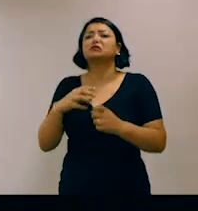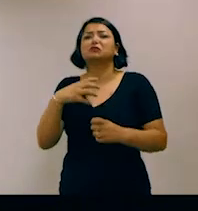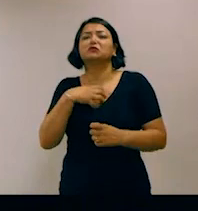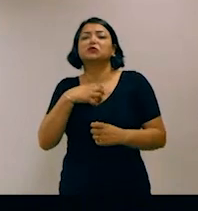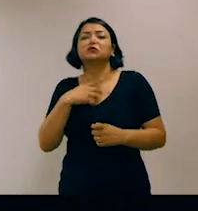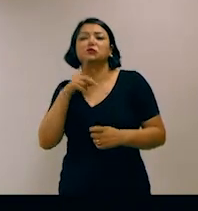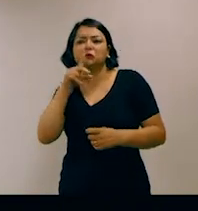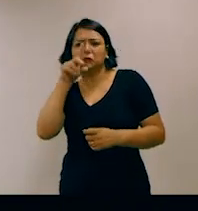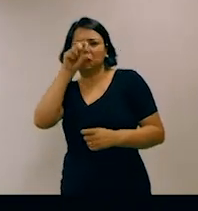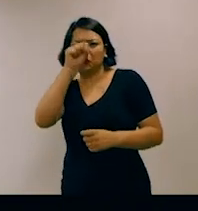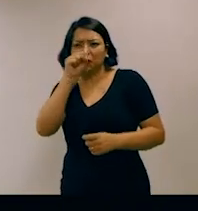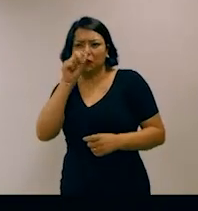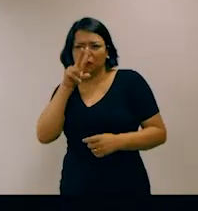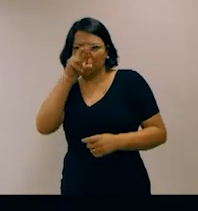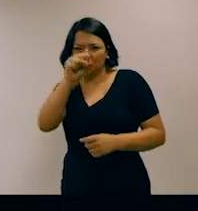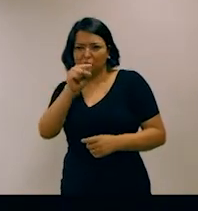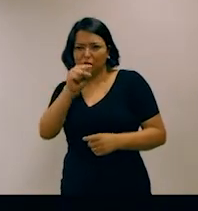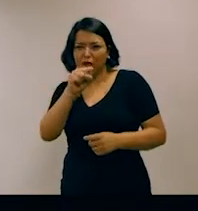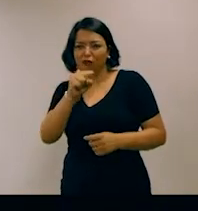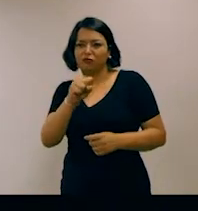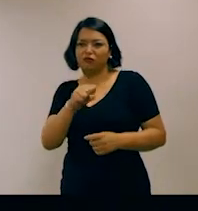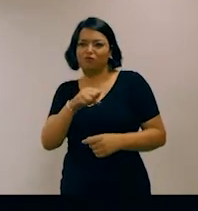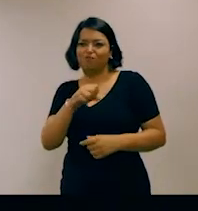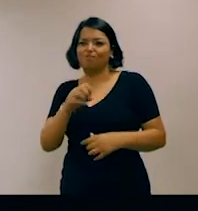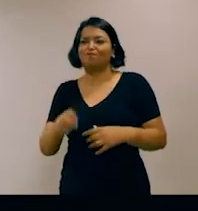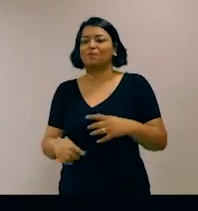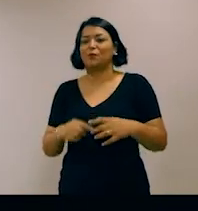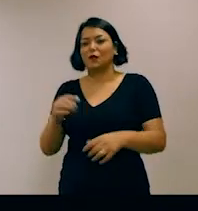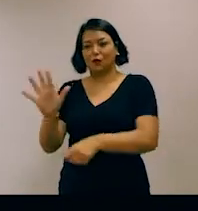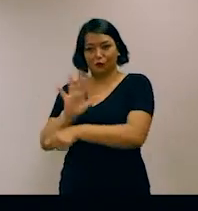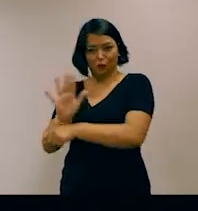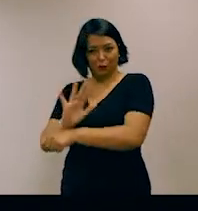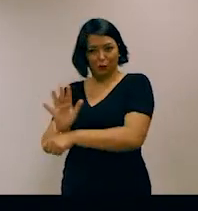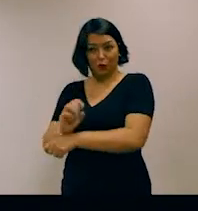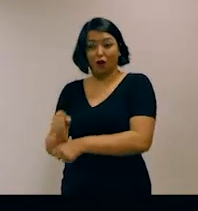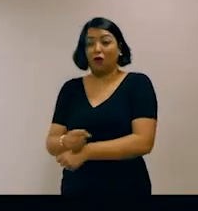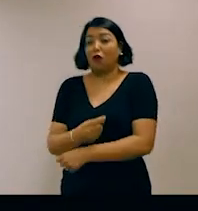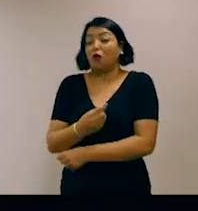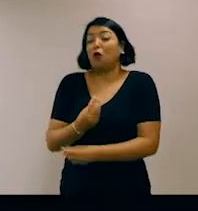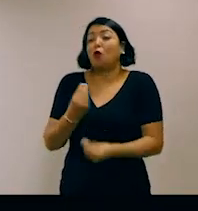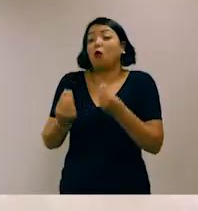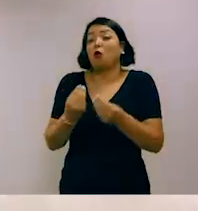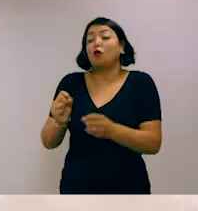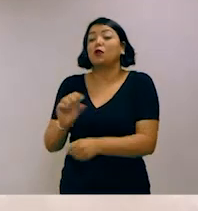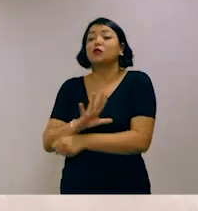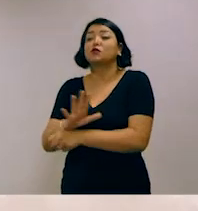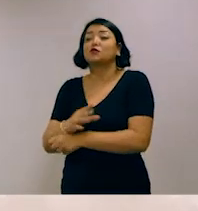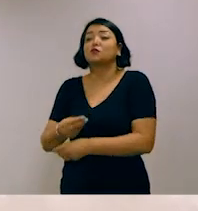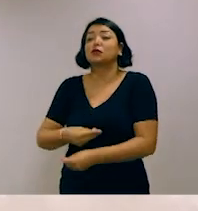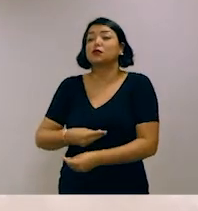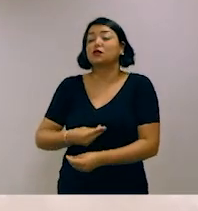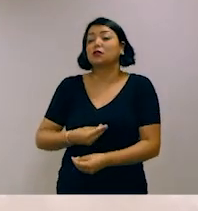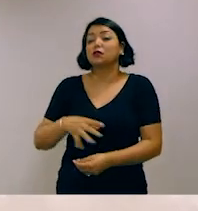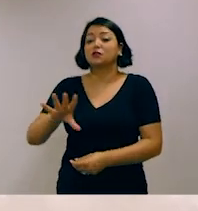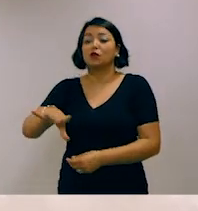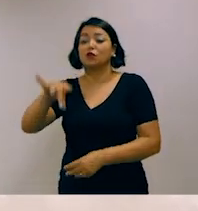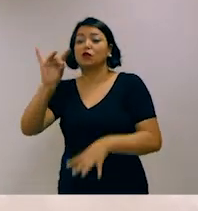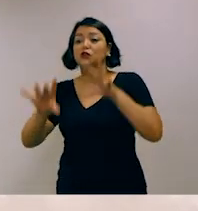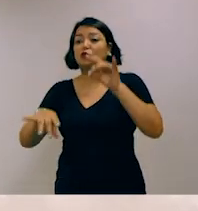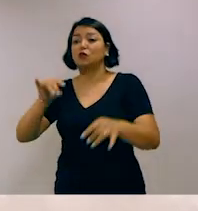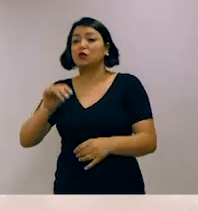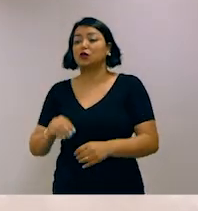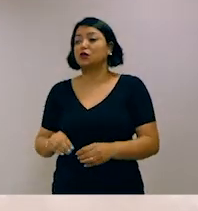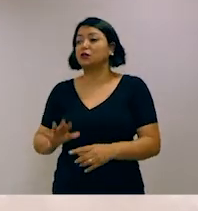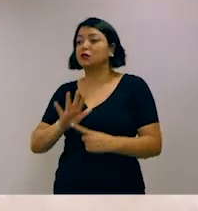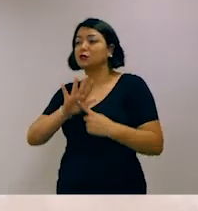163 million and 500,000 people. And around 24 million of